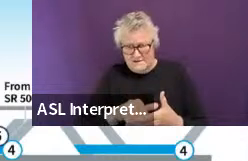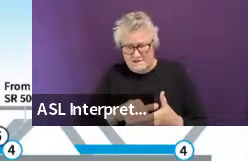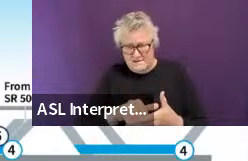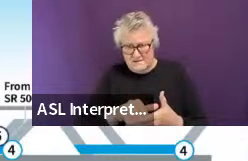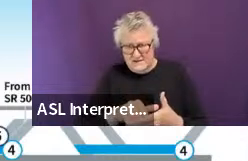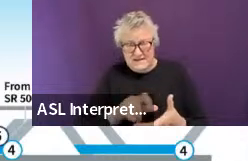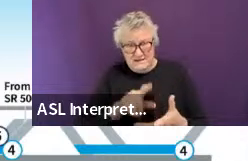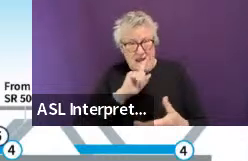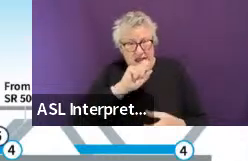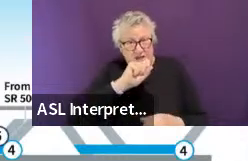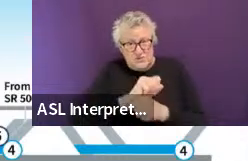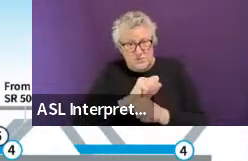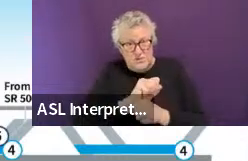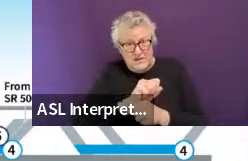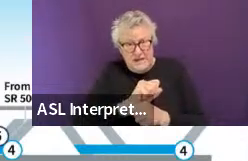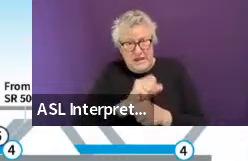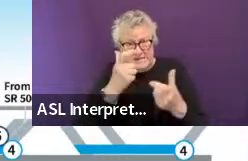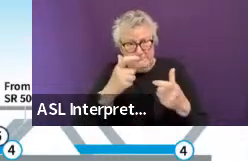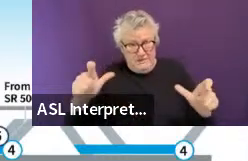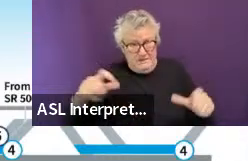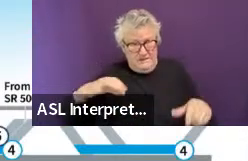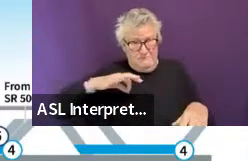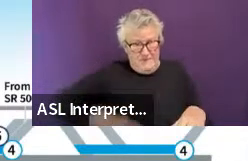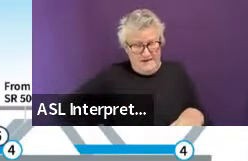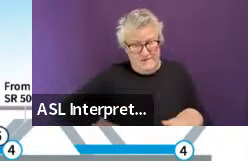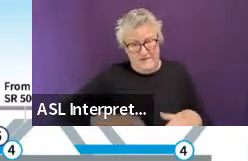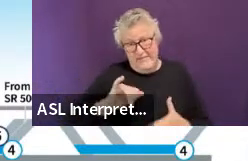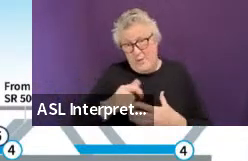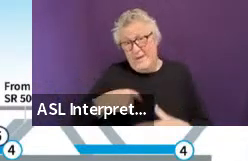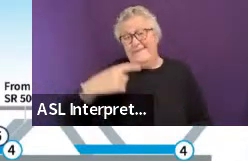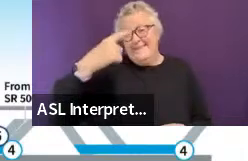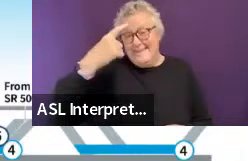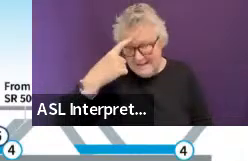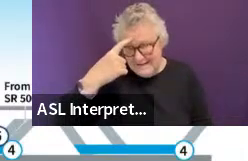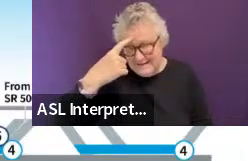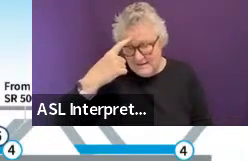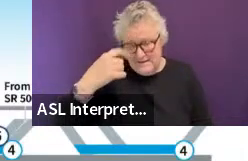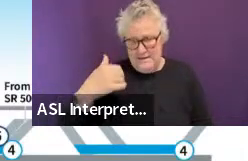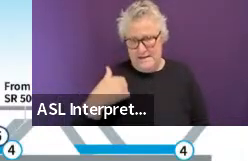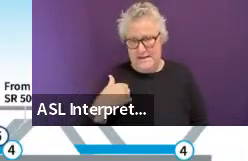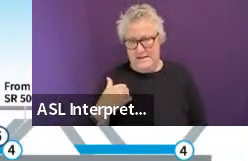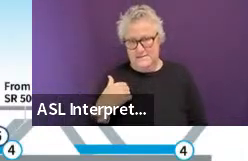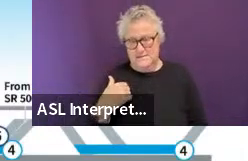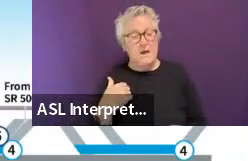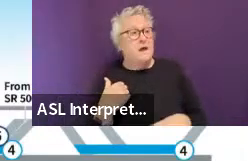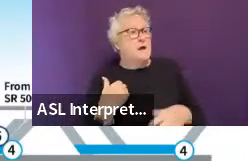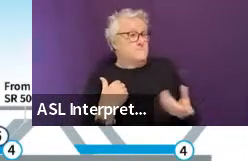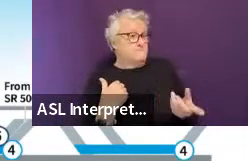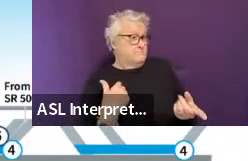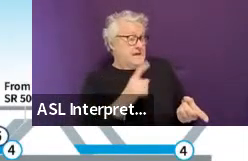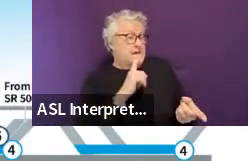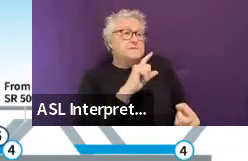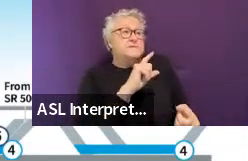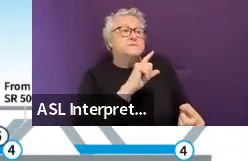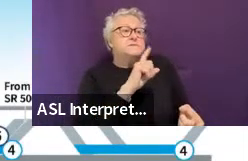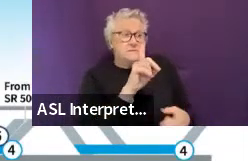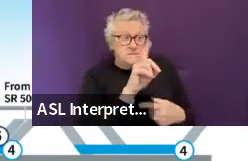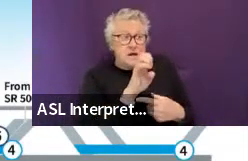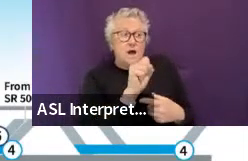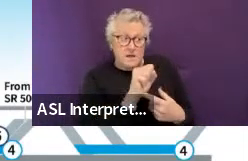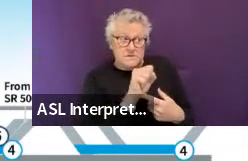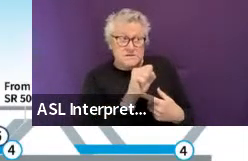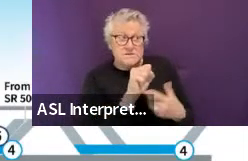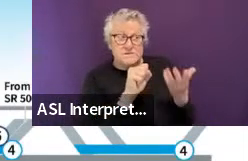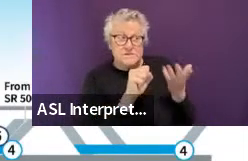have? Does that make sense? It does. I'm going to push you just a little bit. I don't know if